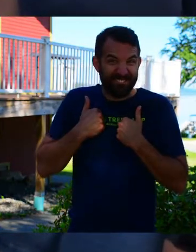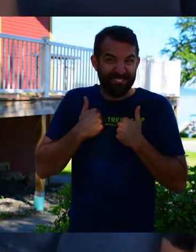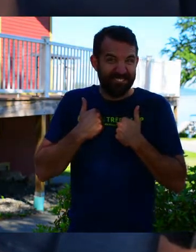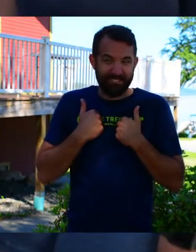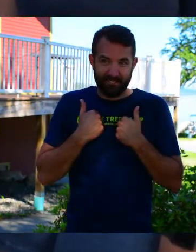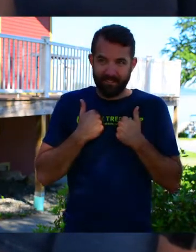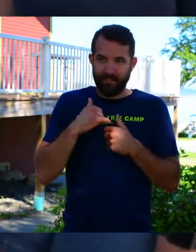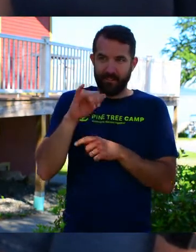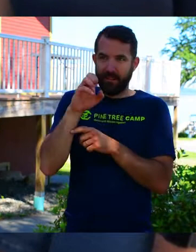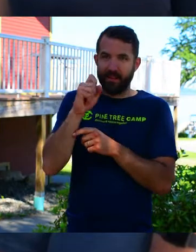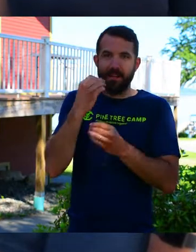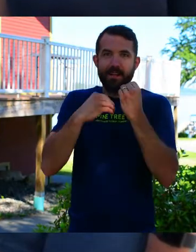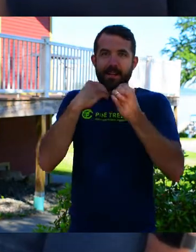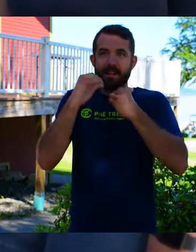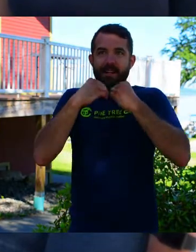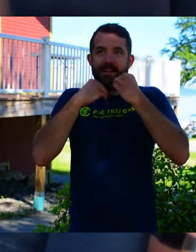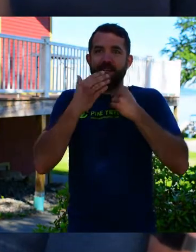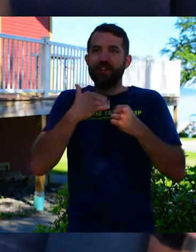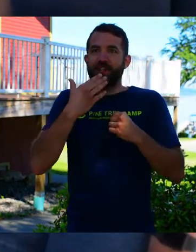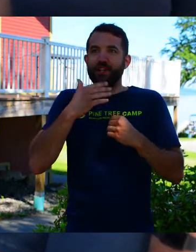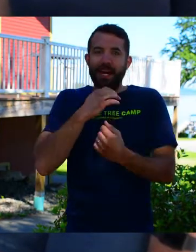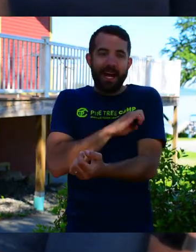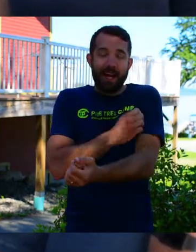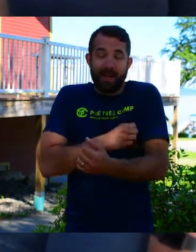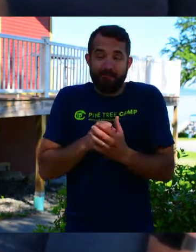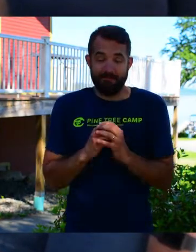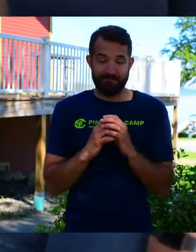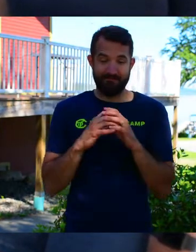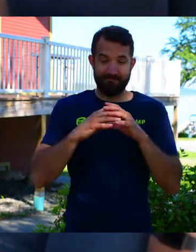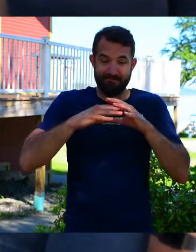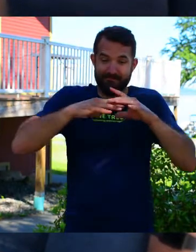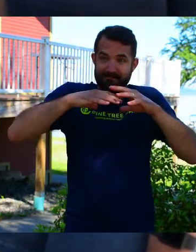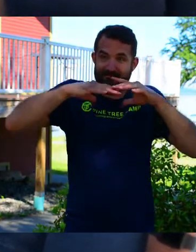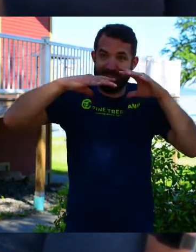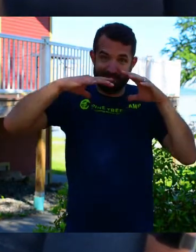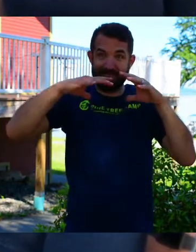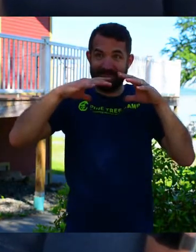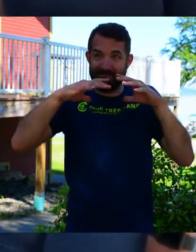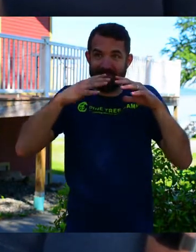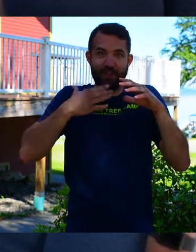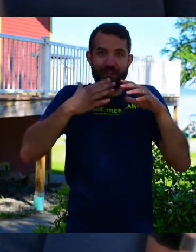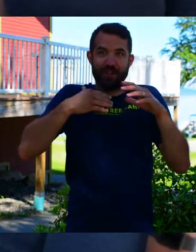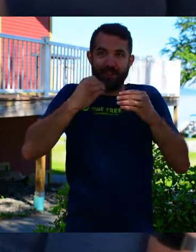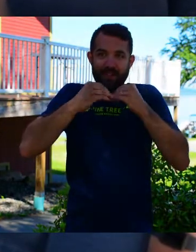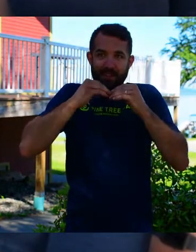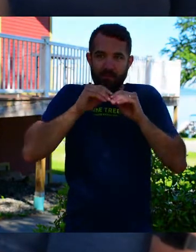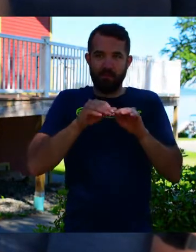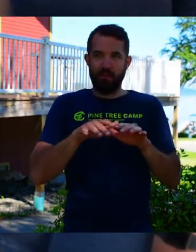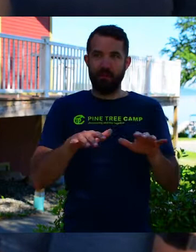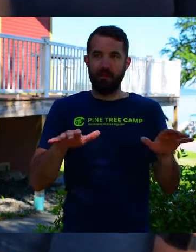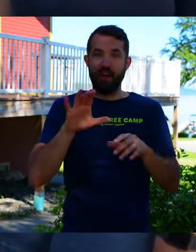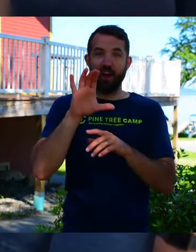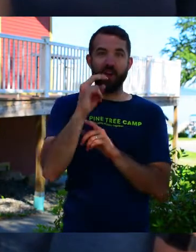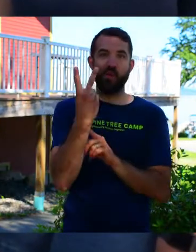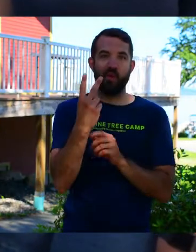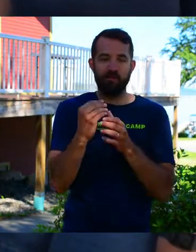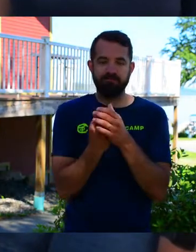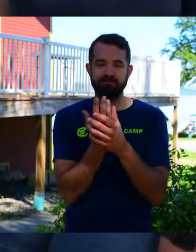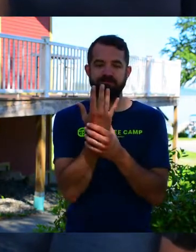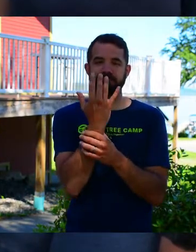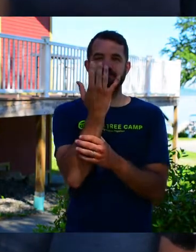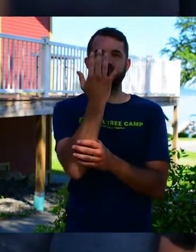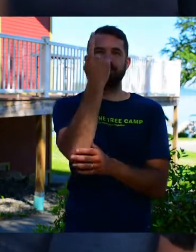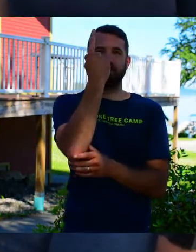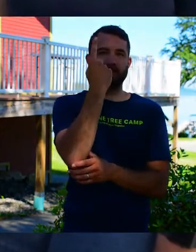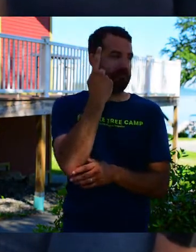on it for energy. And when it eats the sugar, it releases carbon dioxide, and that's a gas that we actually find in the air here. But the problem